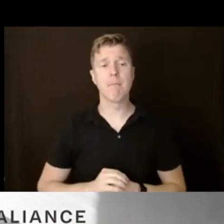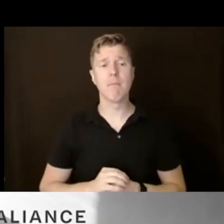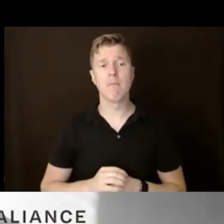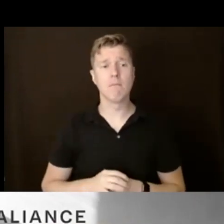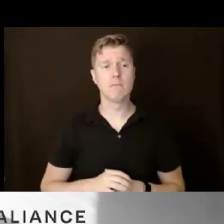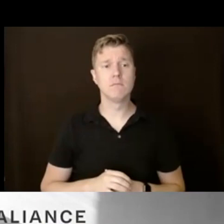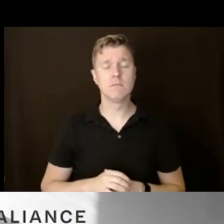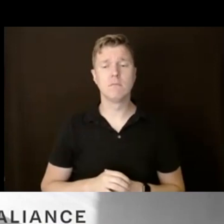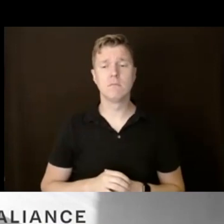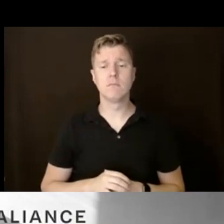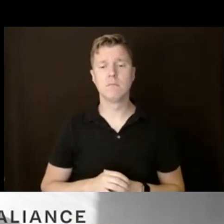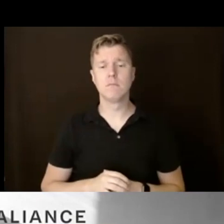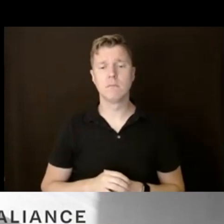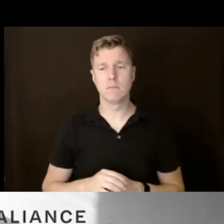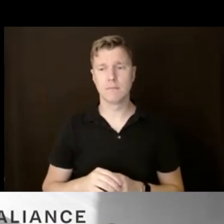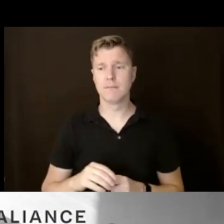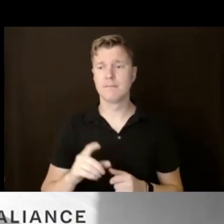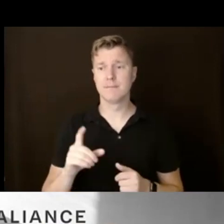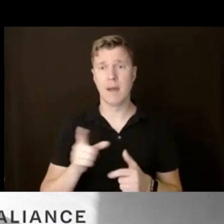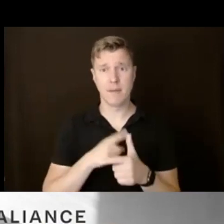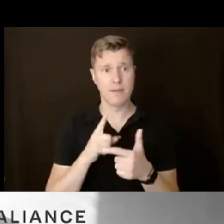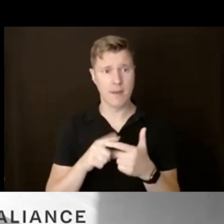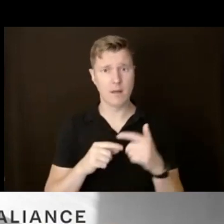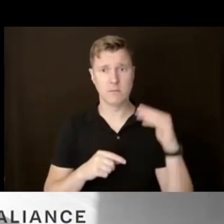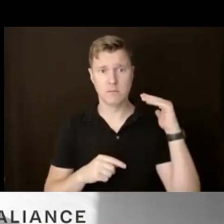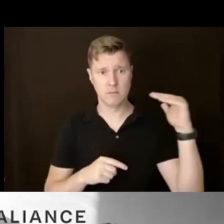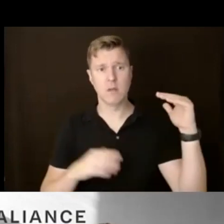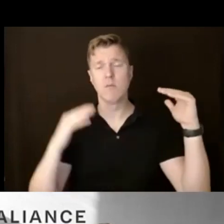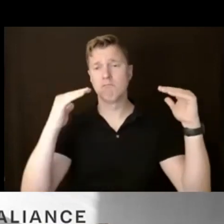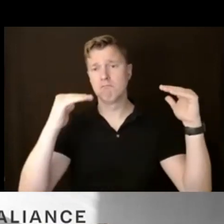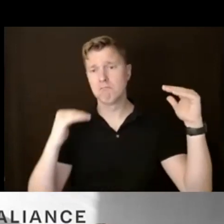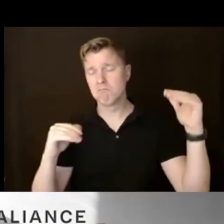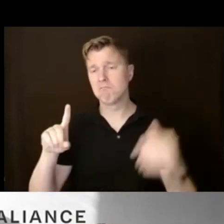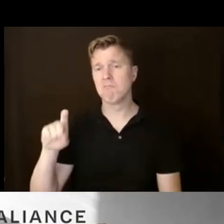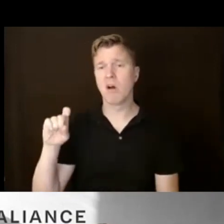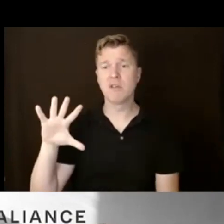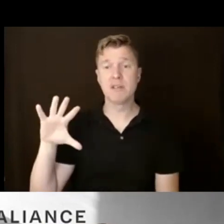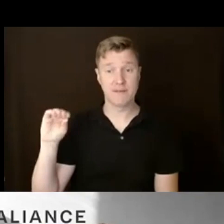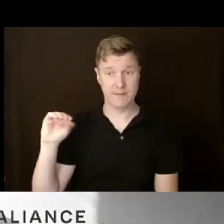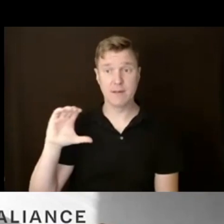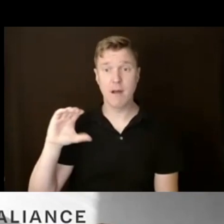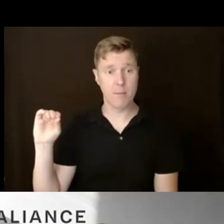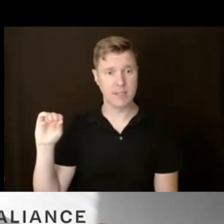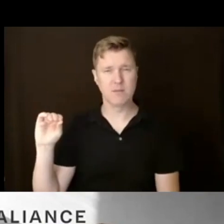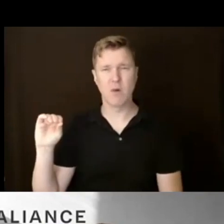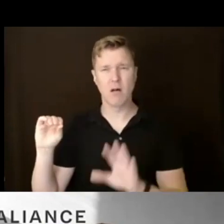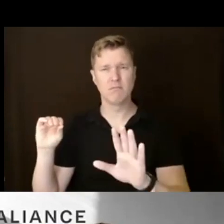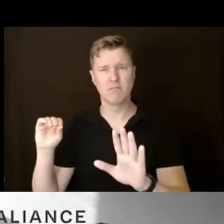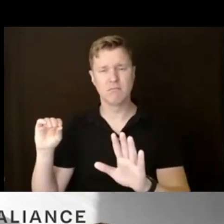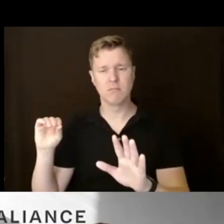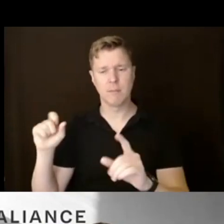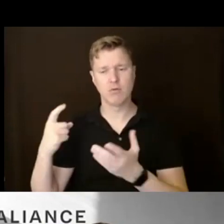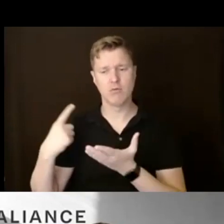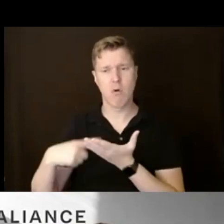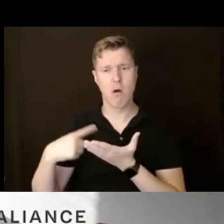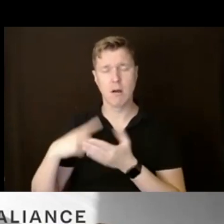So, and then we have the one about 150 companies. But let me just talk a little bit